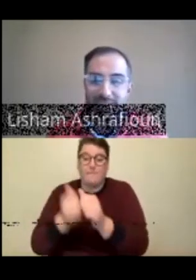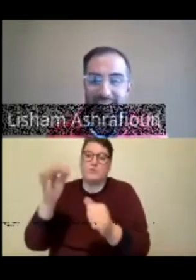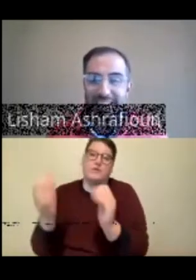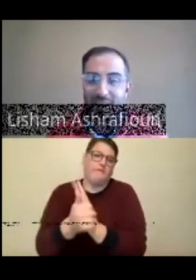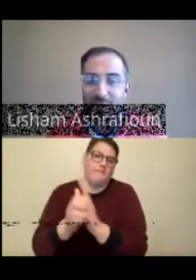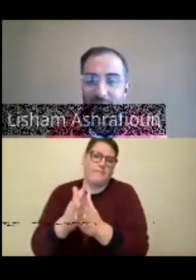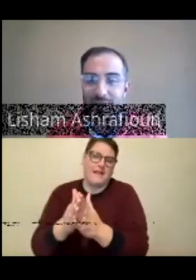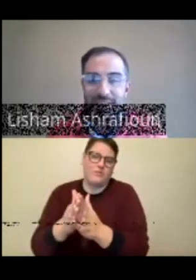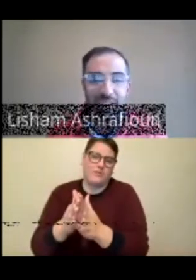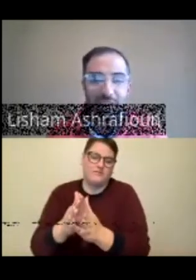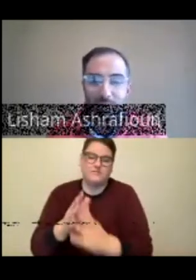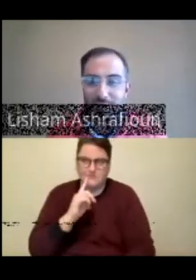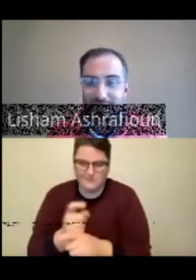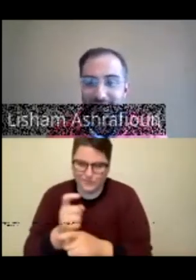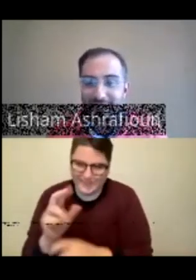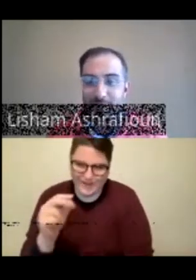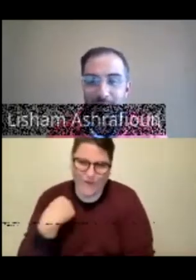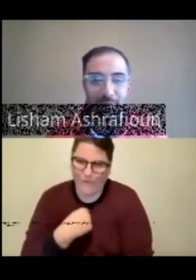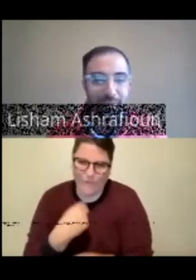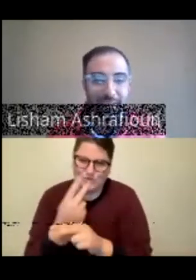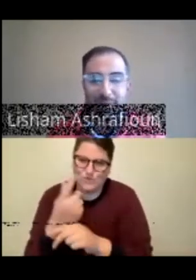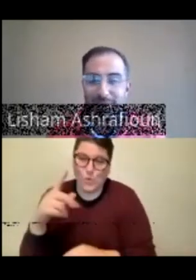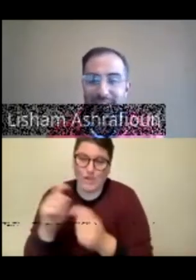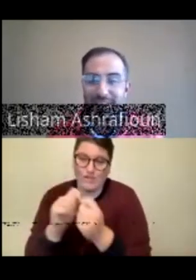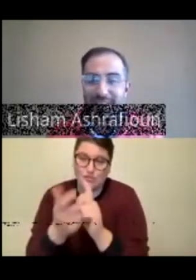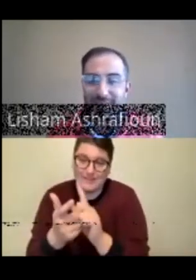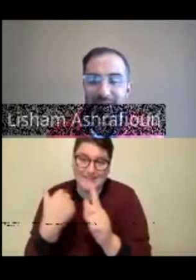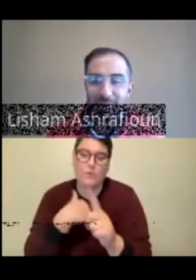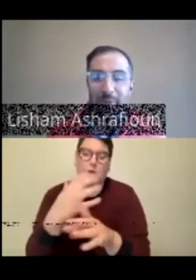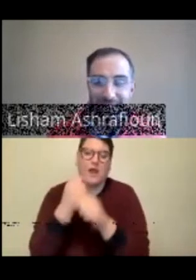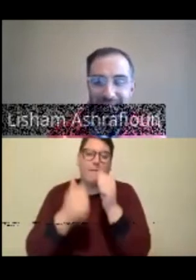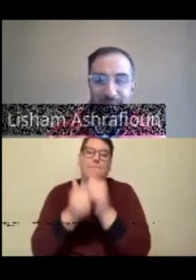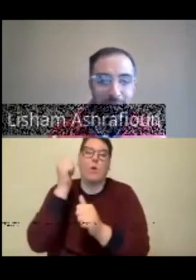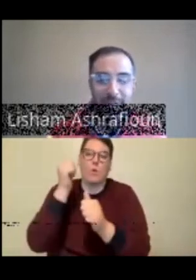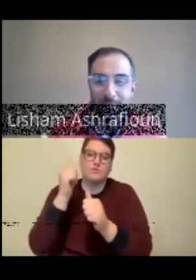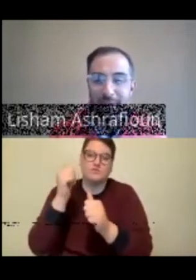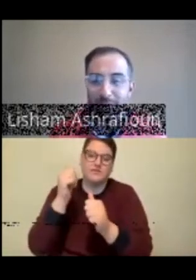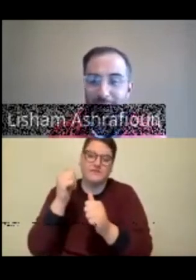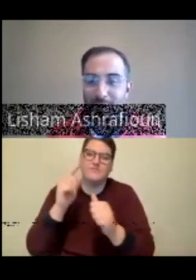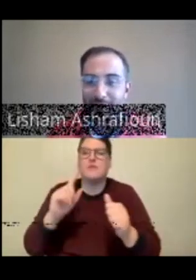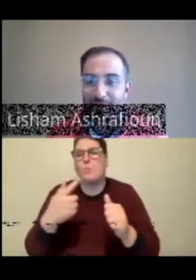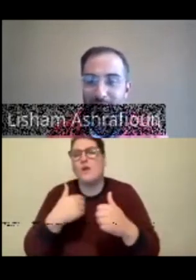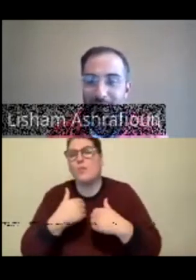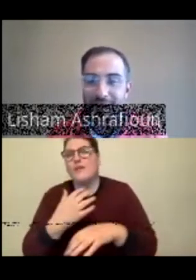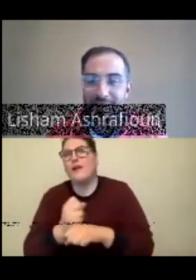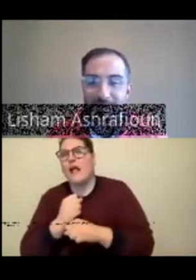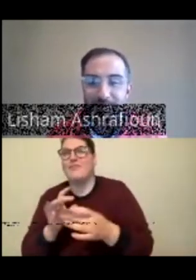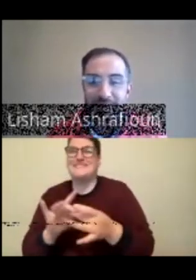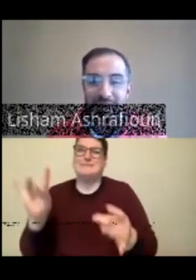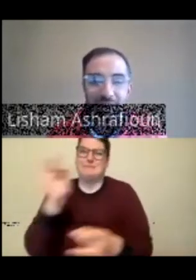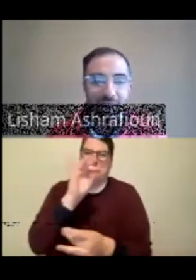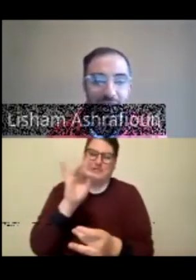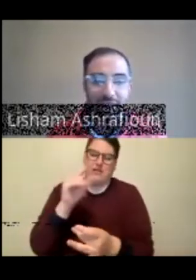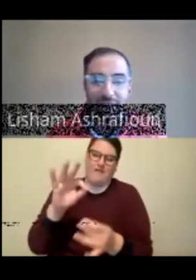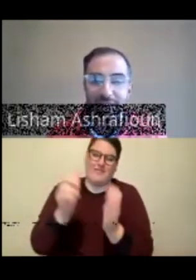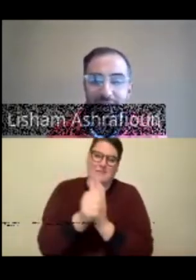I'm just kidding. We used Google Translate, and we were able to get the spirit of the manual out from that.